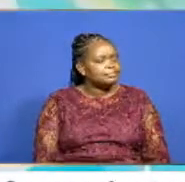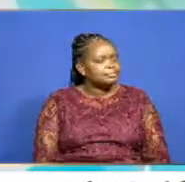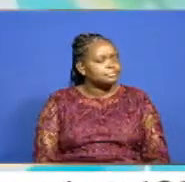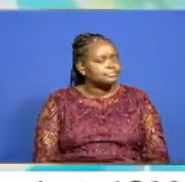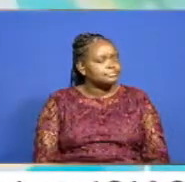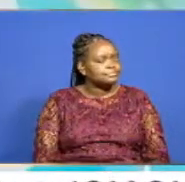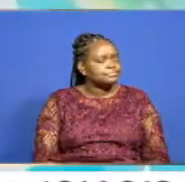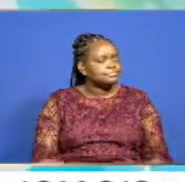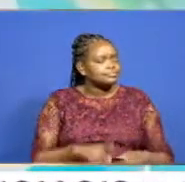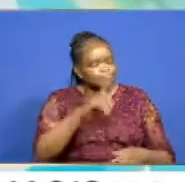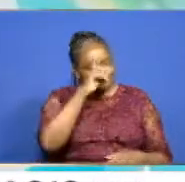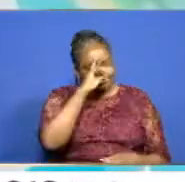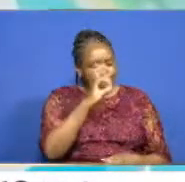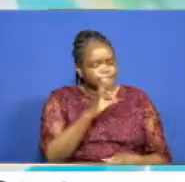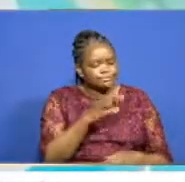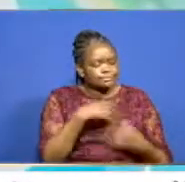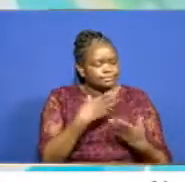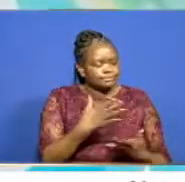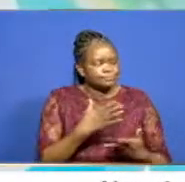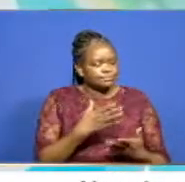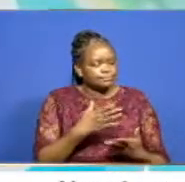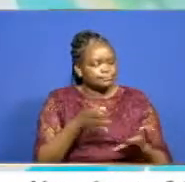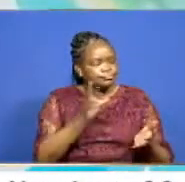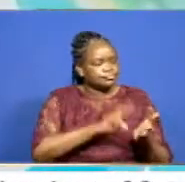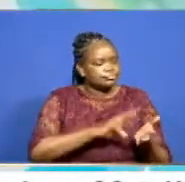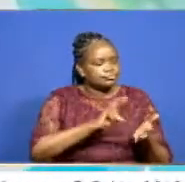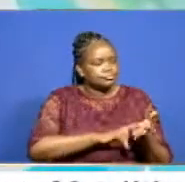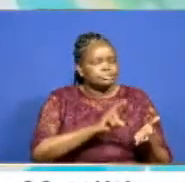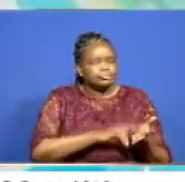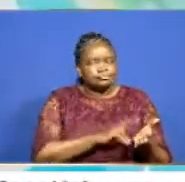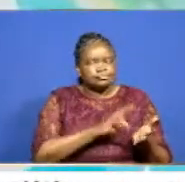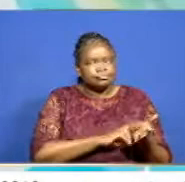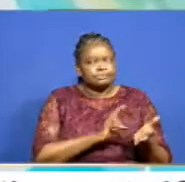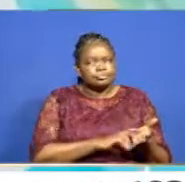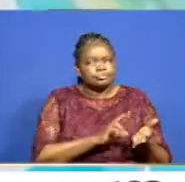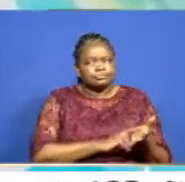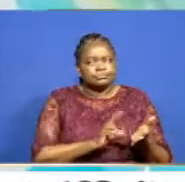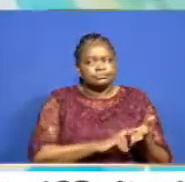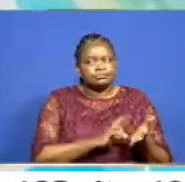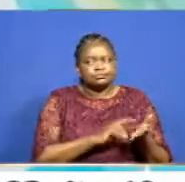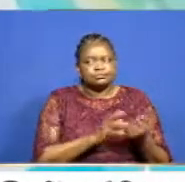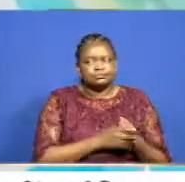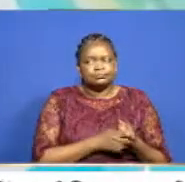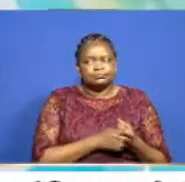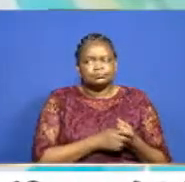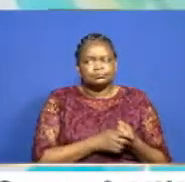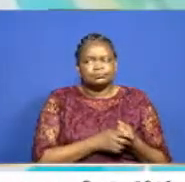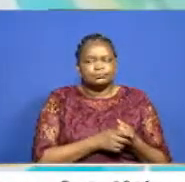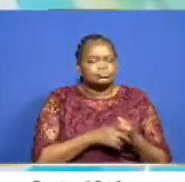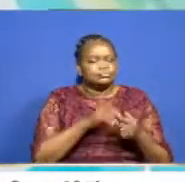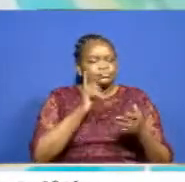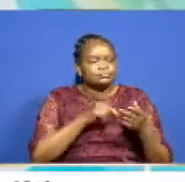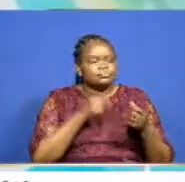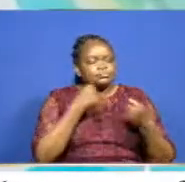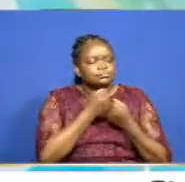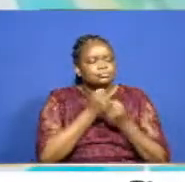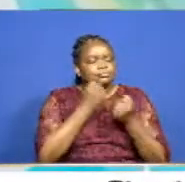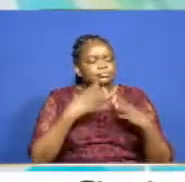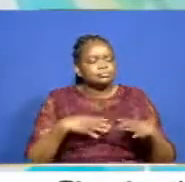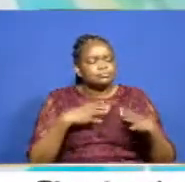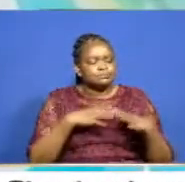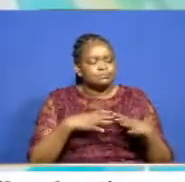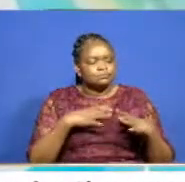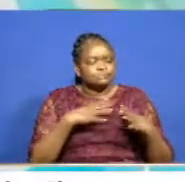critical questions about repetition. We ask ourselves, what informs transition?